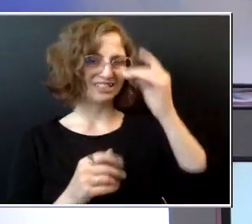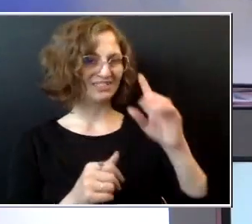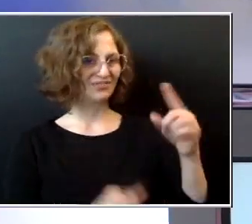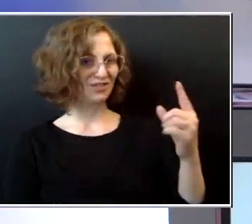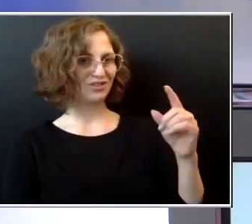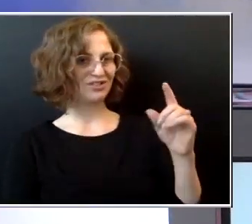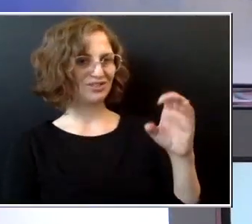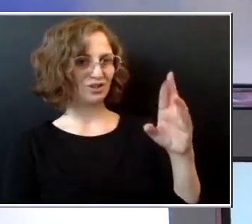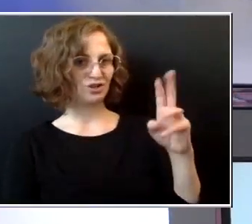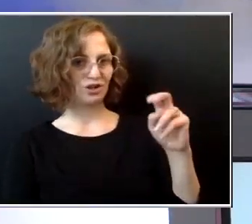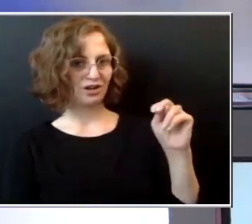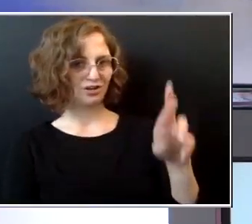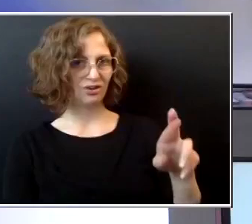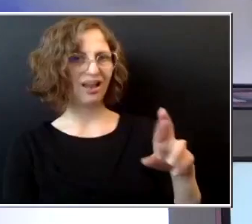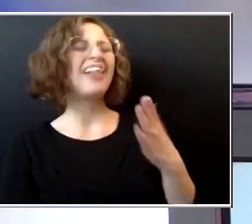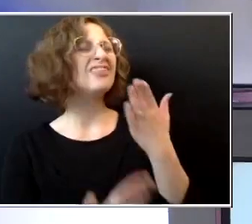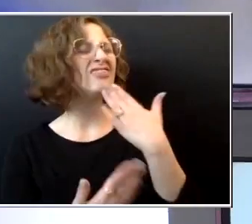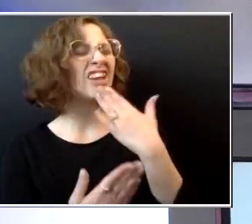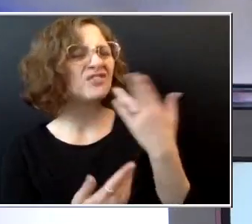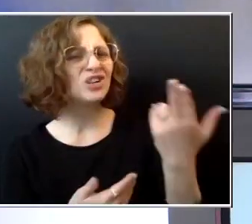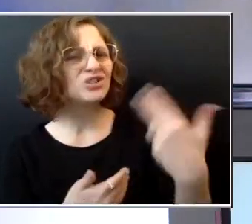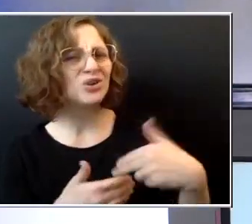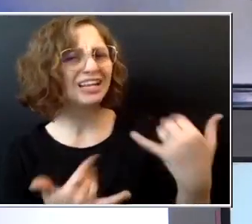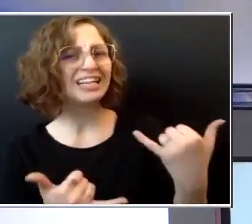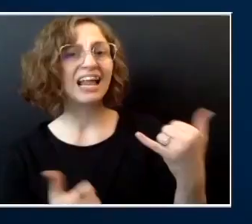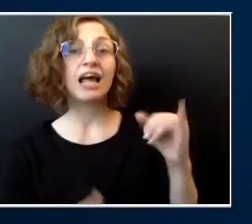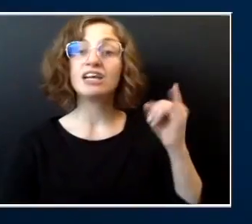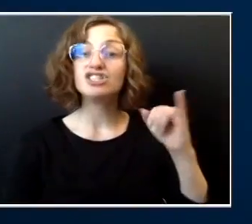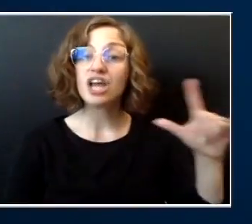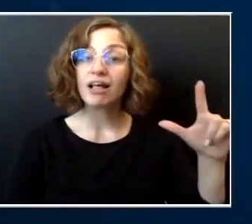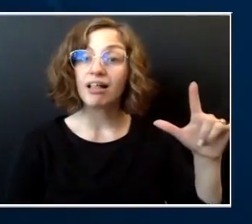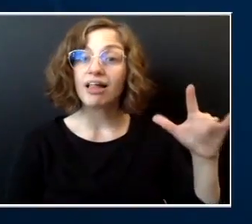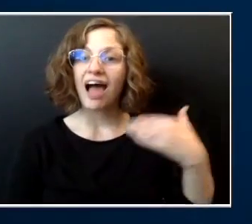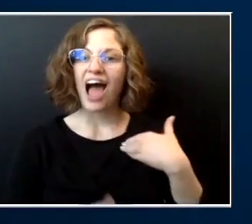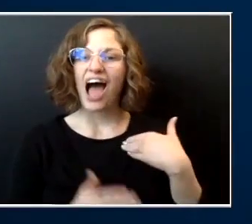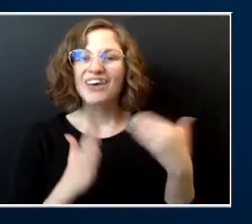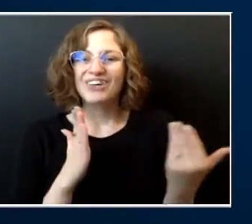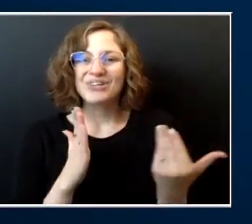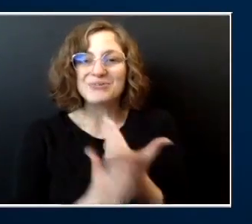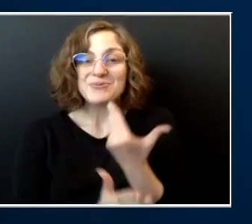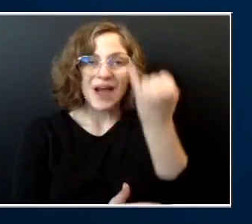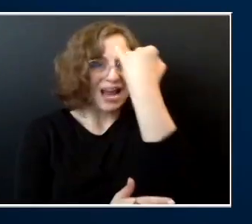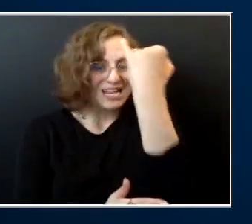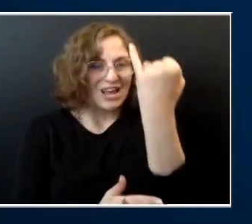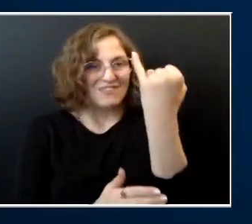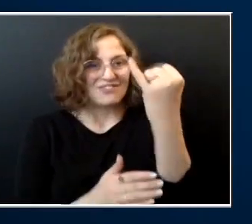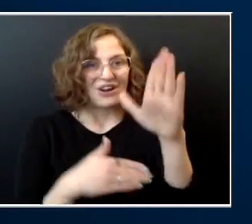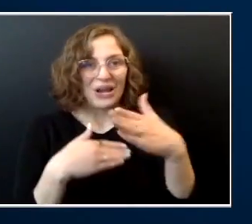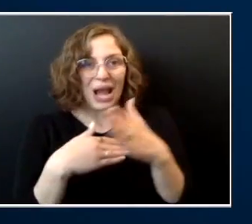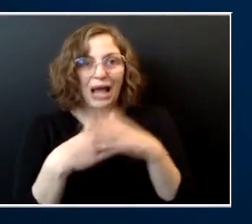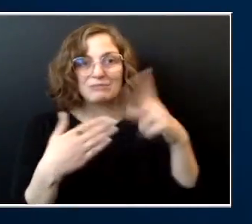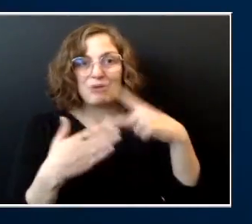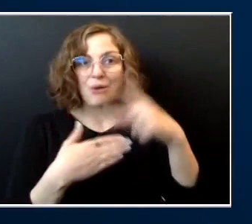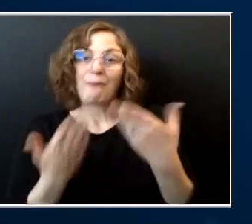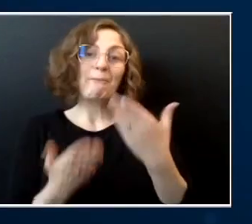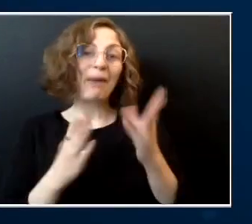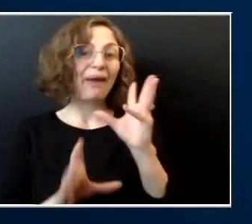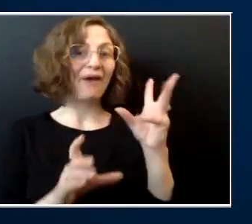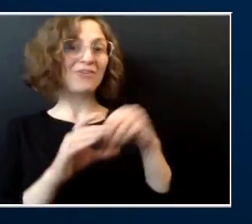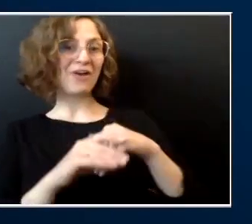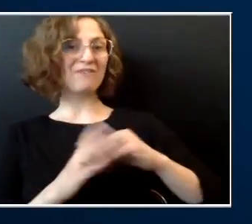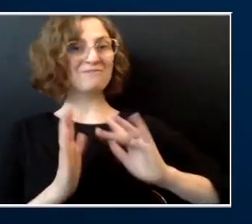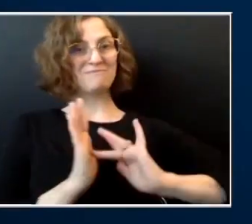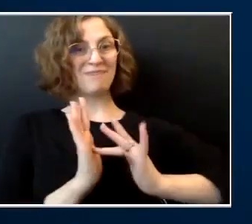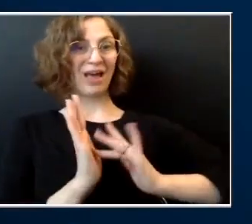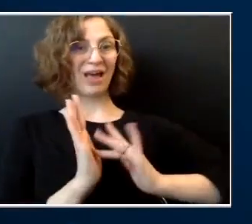the way, thanks for being on the program. Well, Jill, I have a new idea for another program series. It may involve some medical history. Yay. Right. Well,